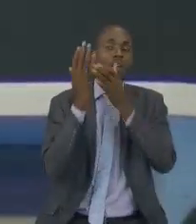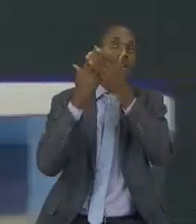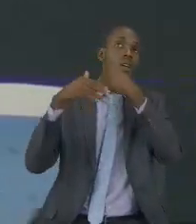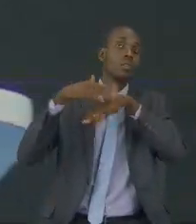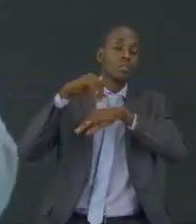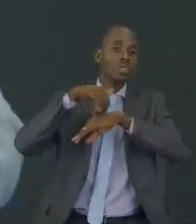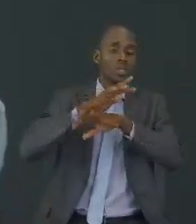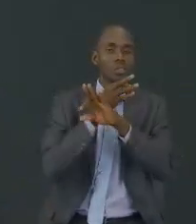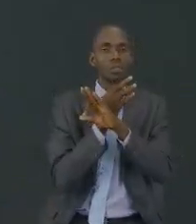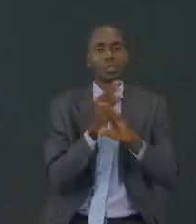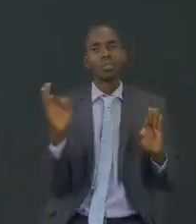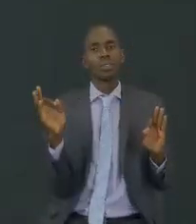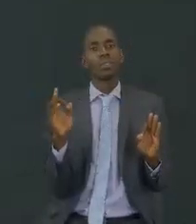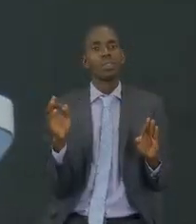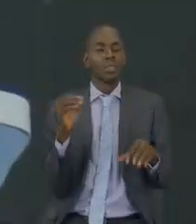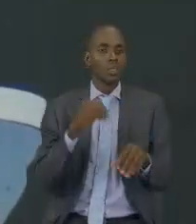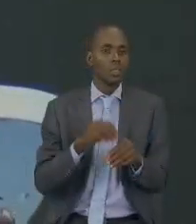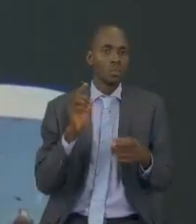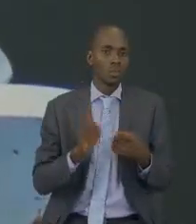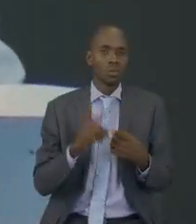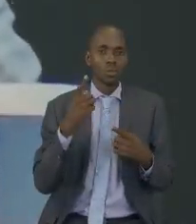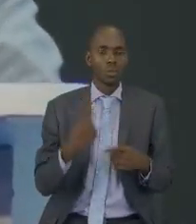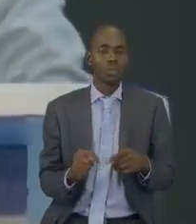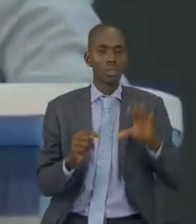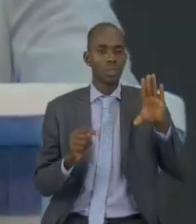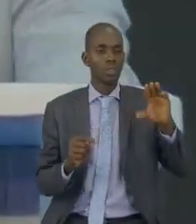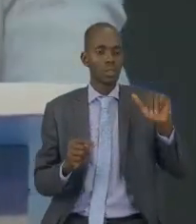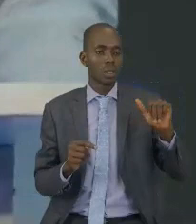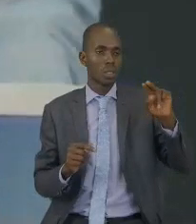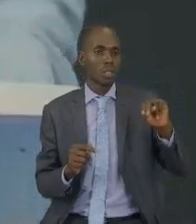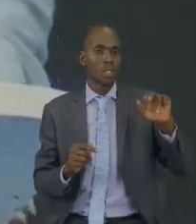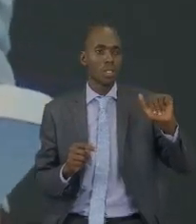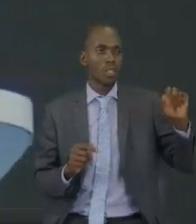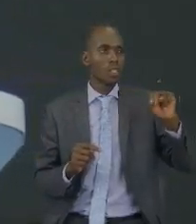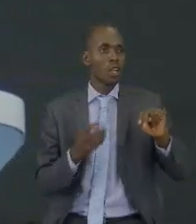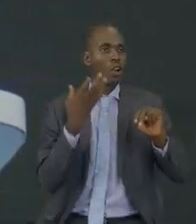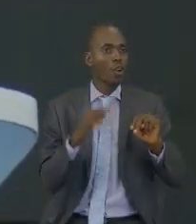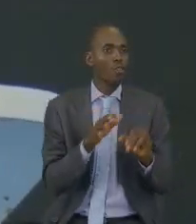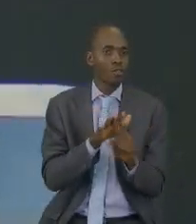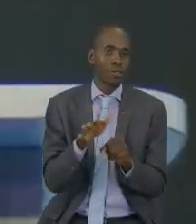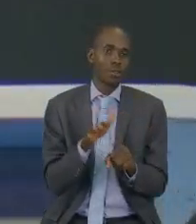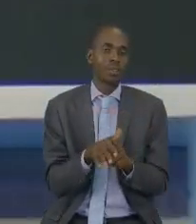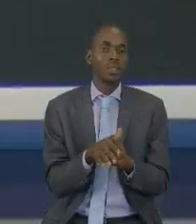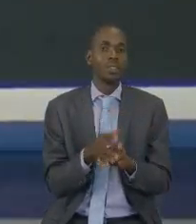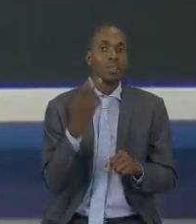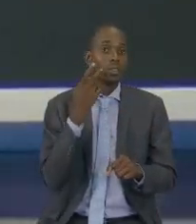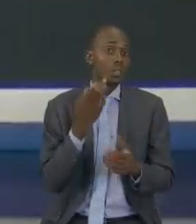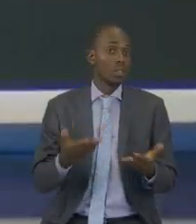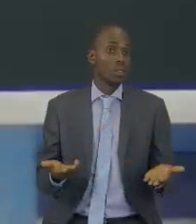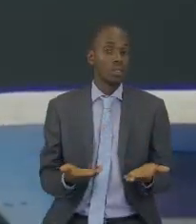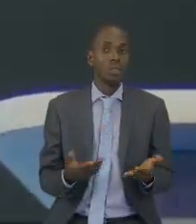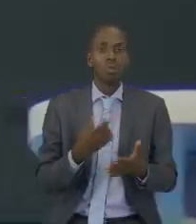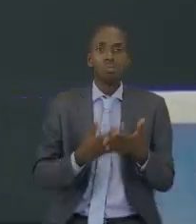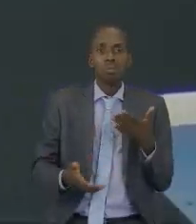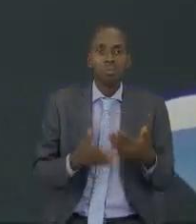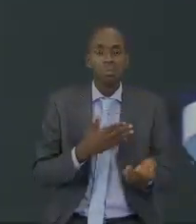Supernatural freedom into the Canaan of sufficiency. You see, whatever